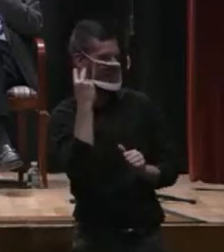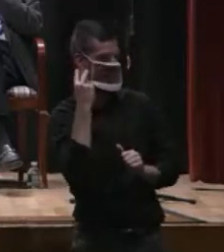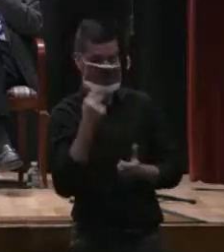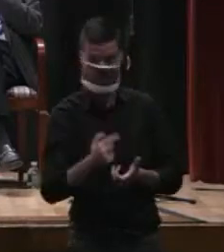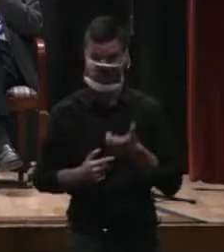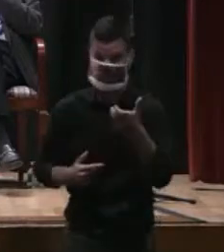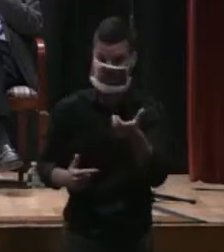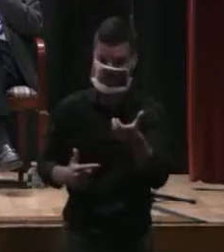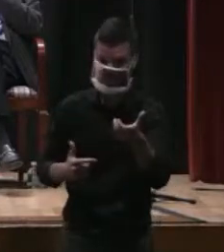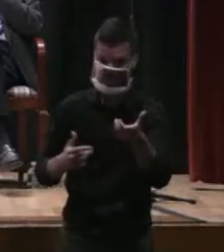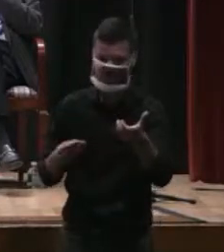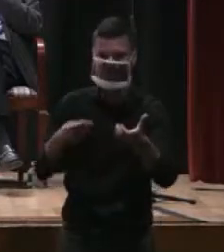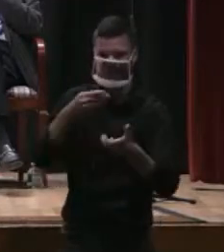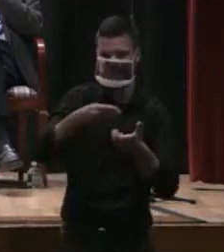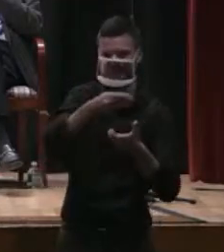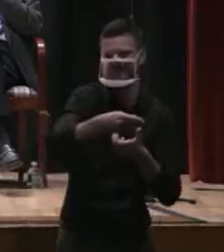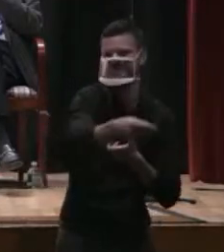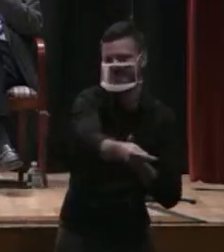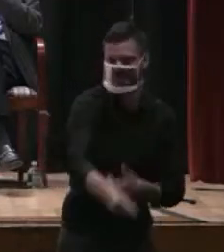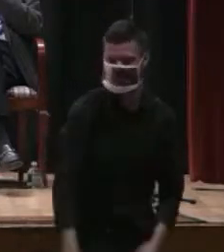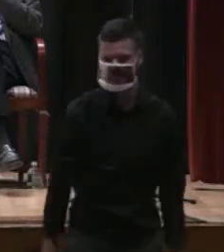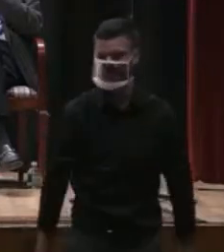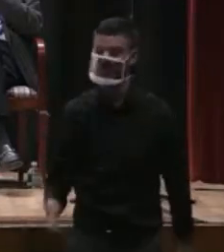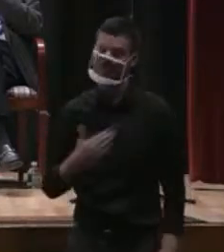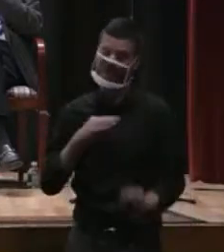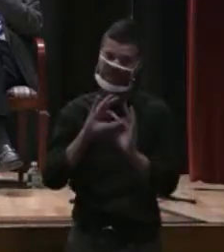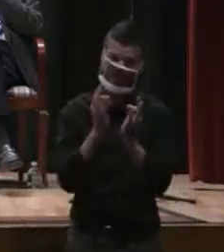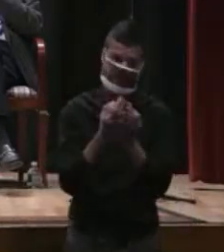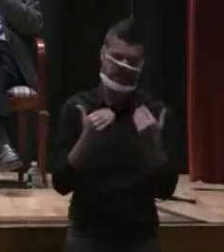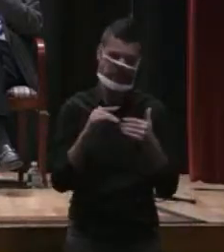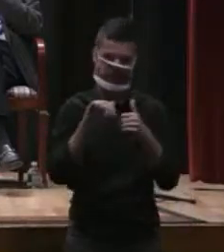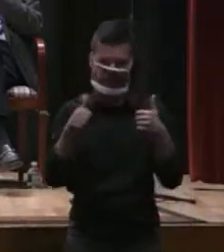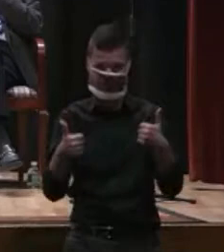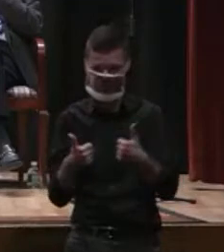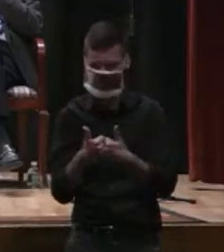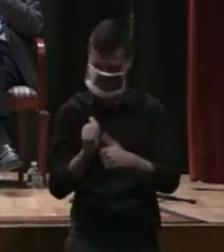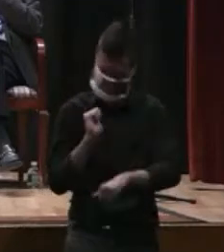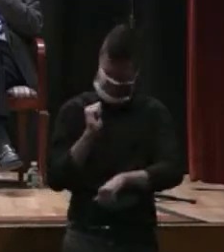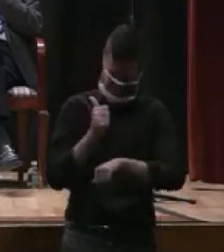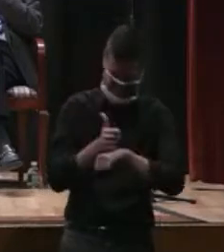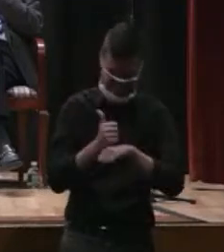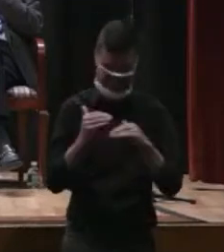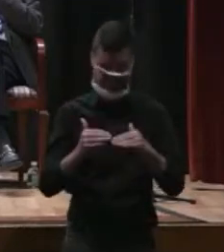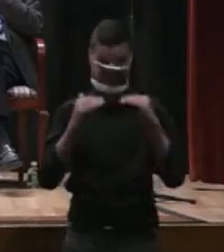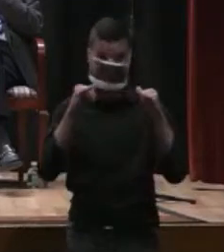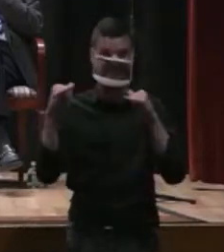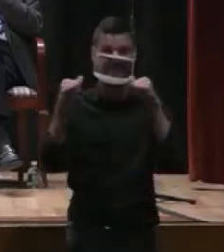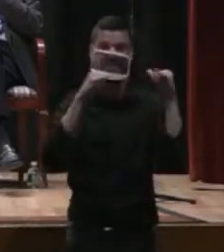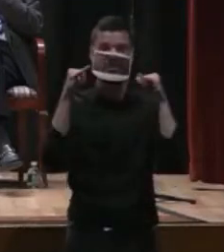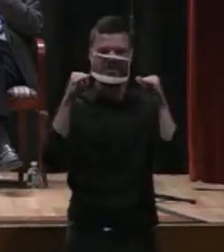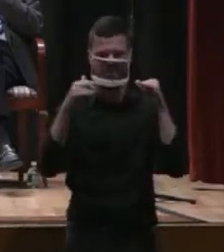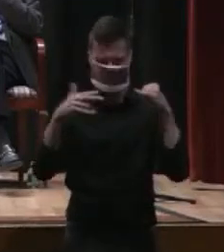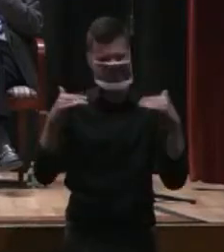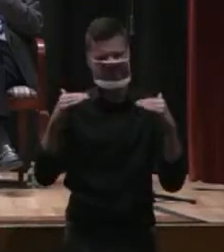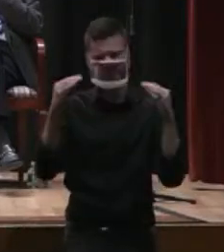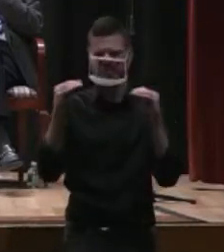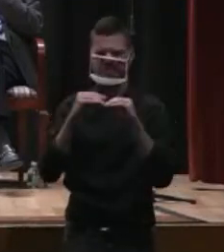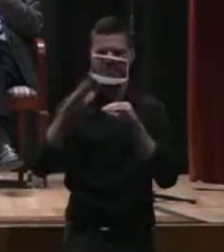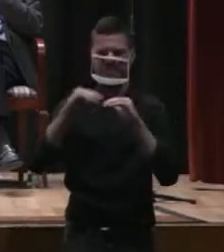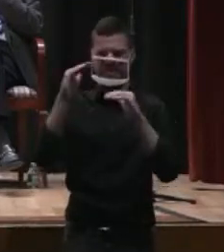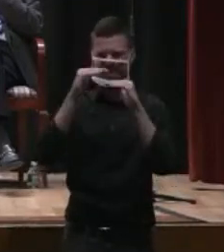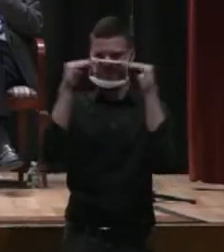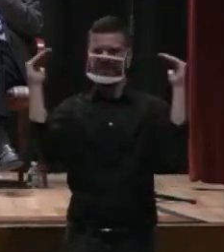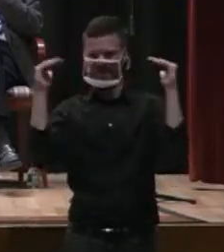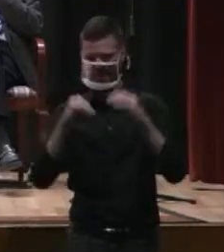baton. To my family, for challenging me to set the bar higher than the sky for the younger generations to